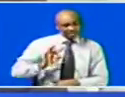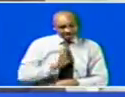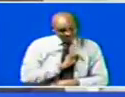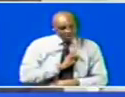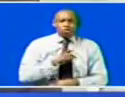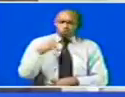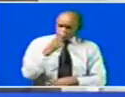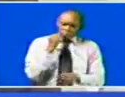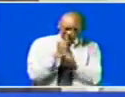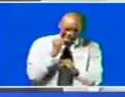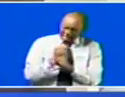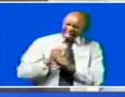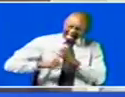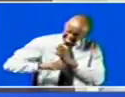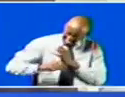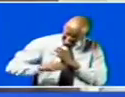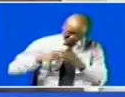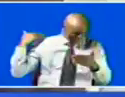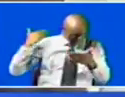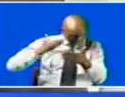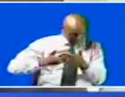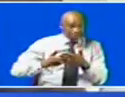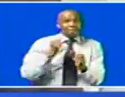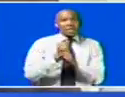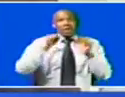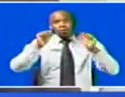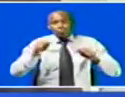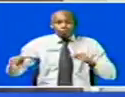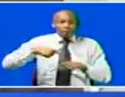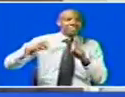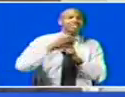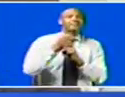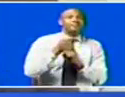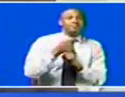have worked tirelessly to make it possible for us to attain